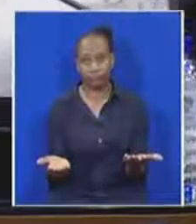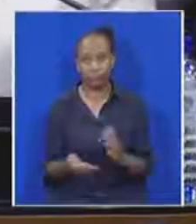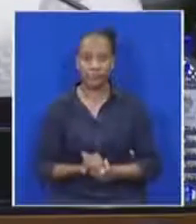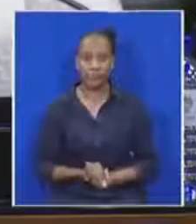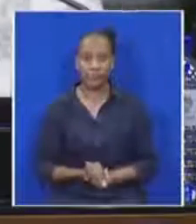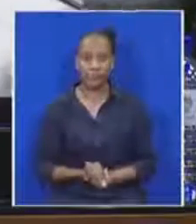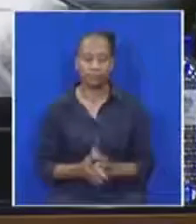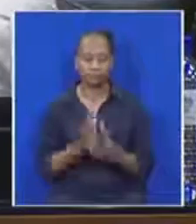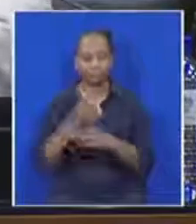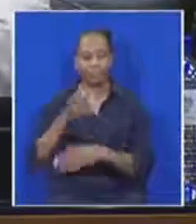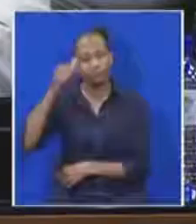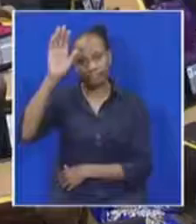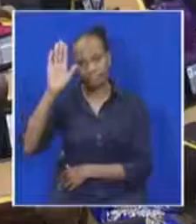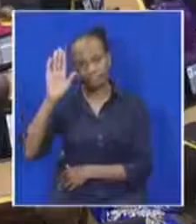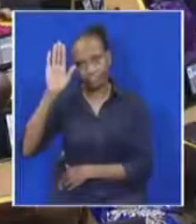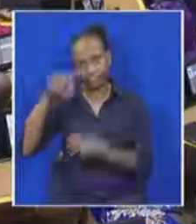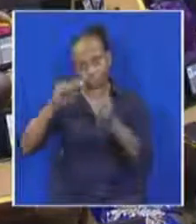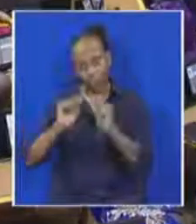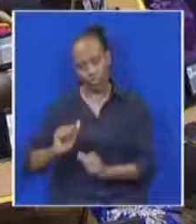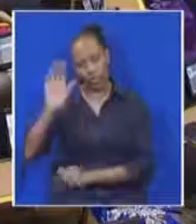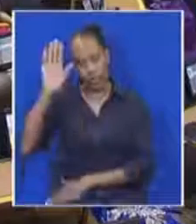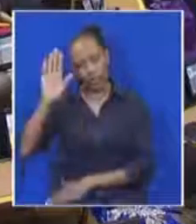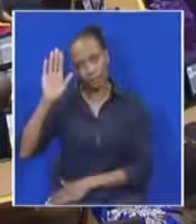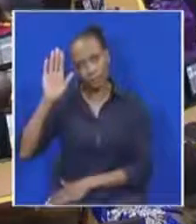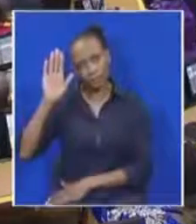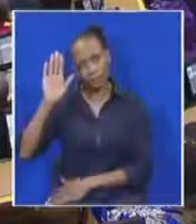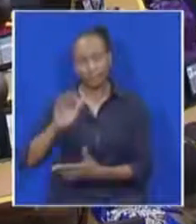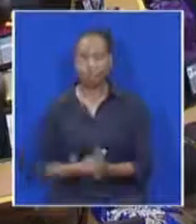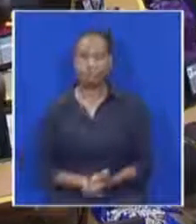Honorable chairperson, you are out of order yourself.